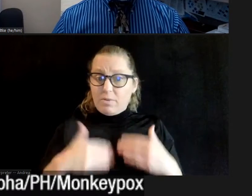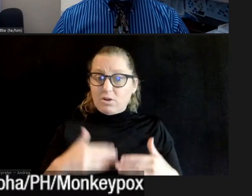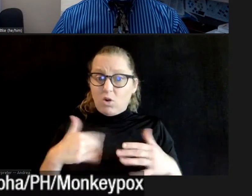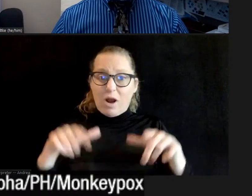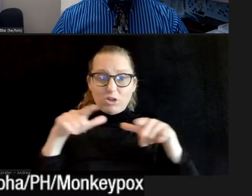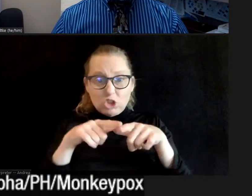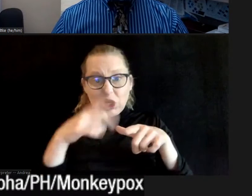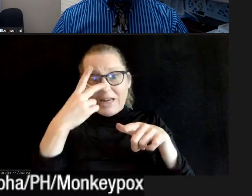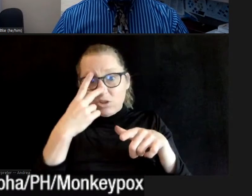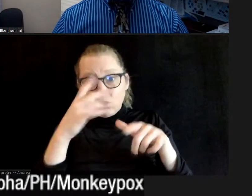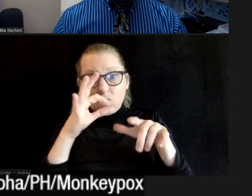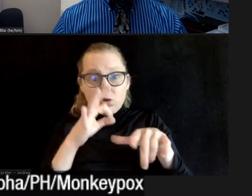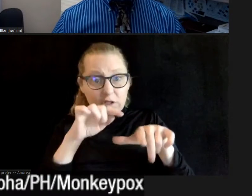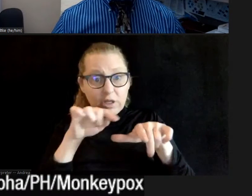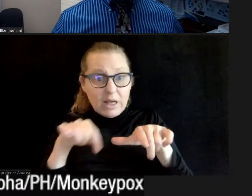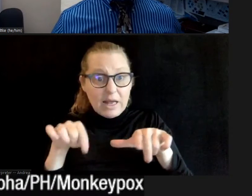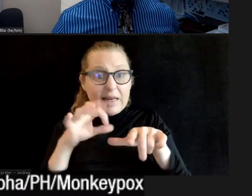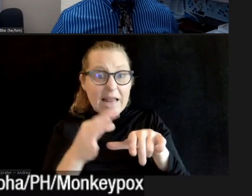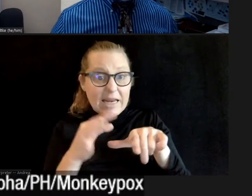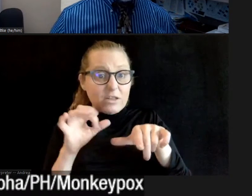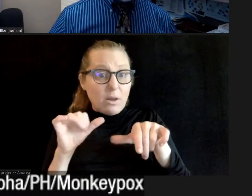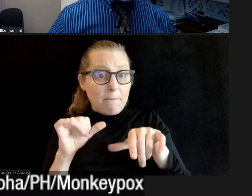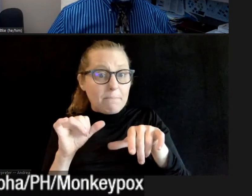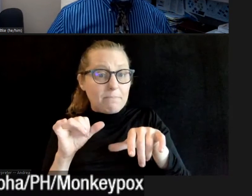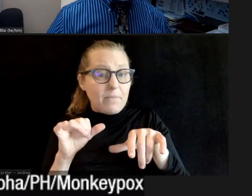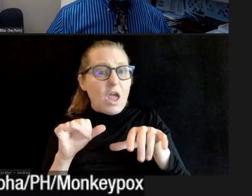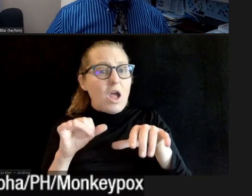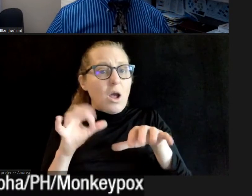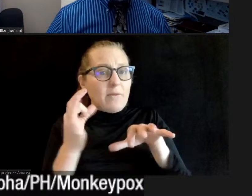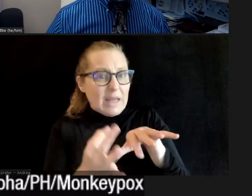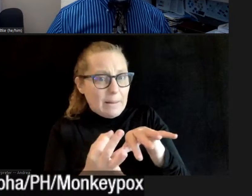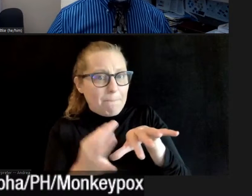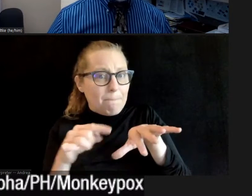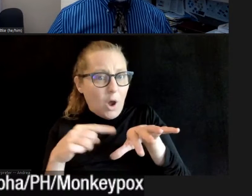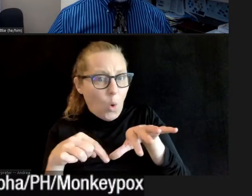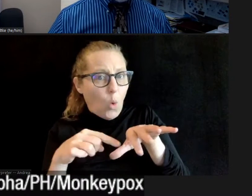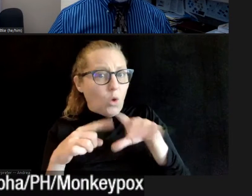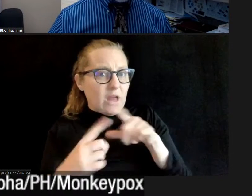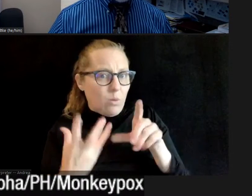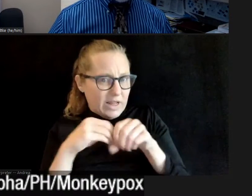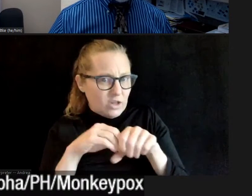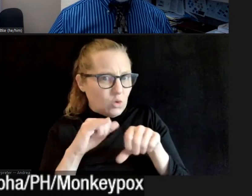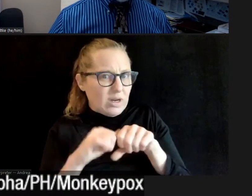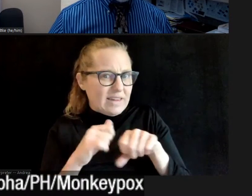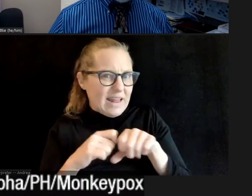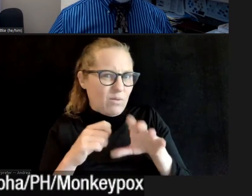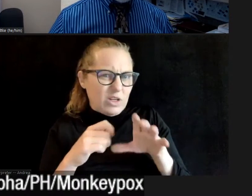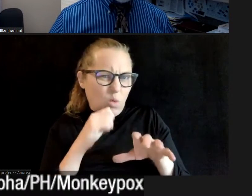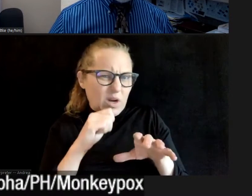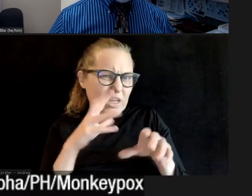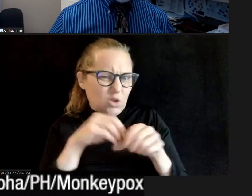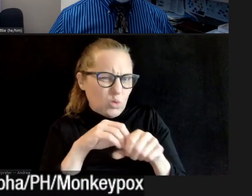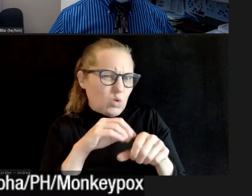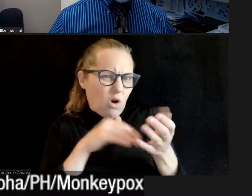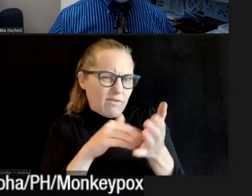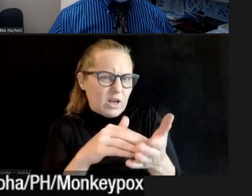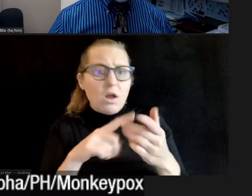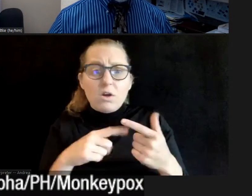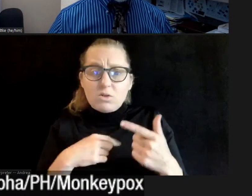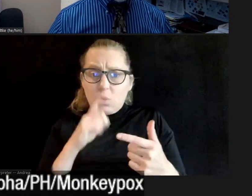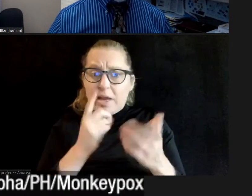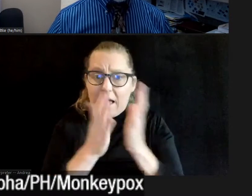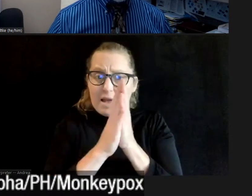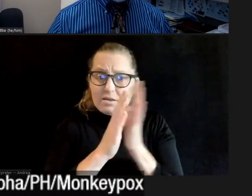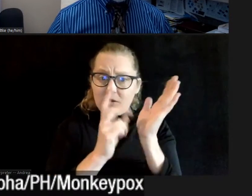genitals, around the anus or butthole that aren't typically included in a physical exam. So we ask providers to have, a